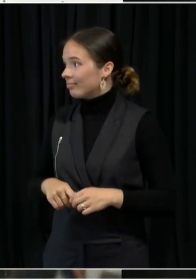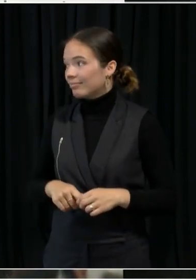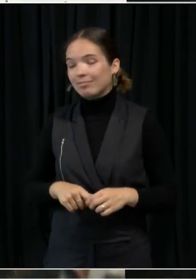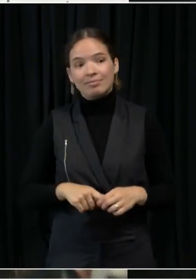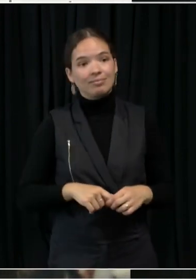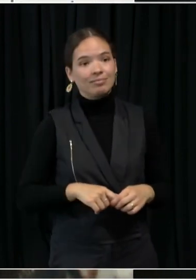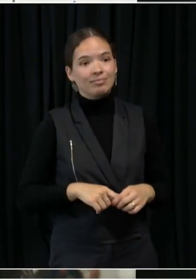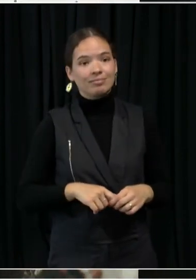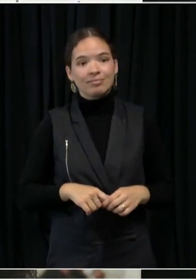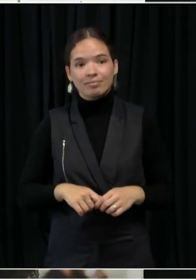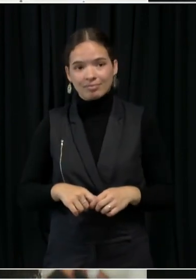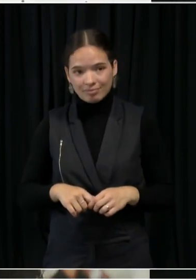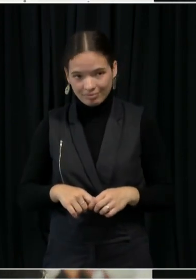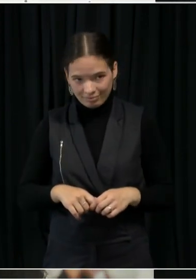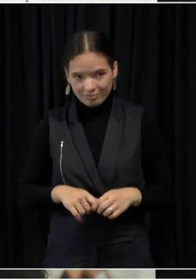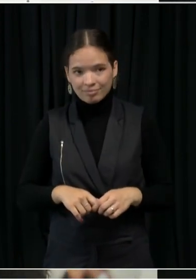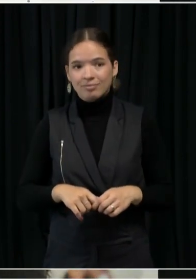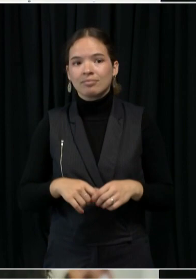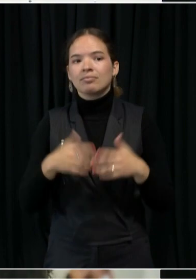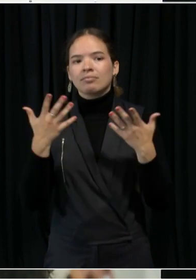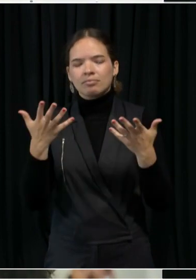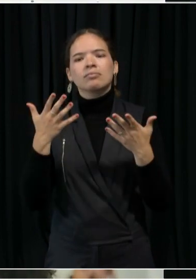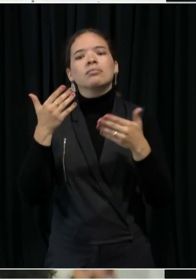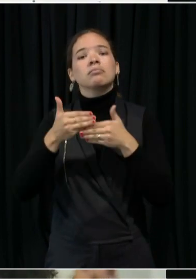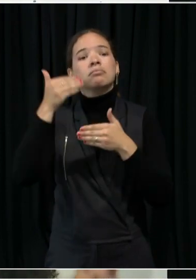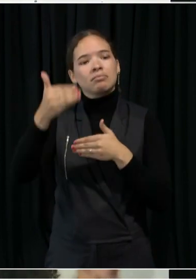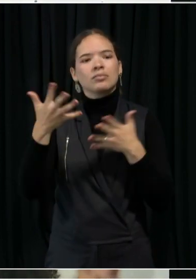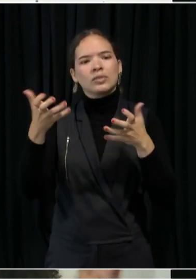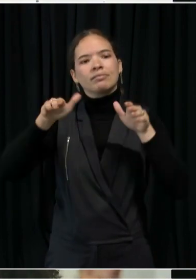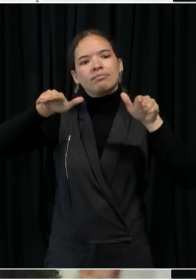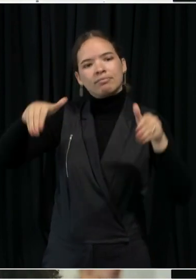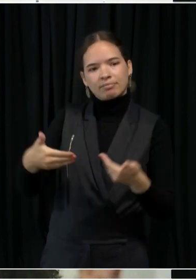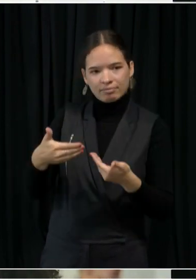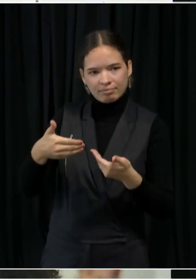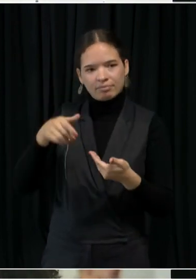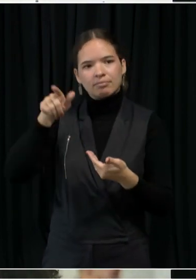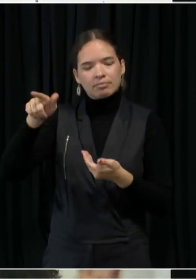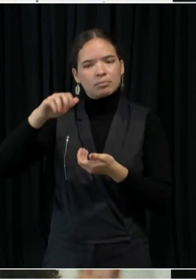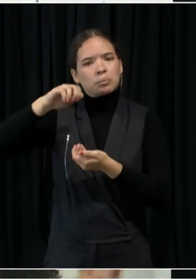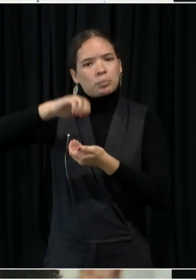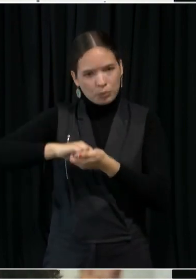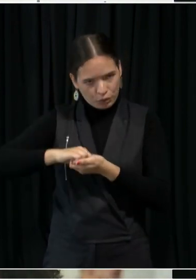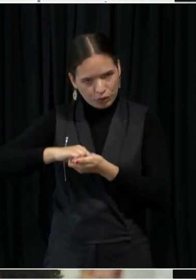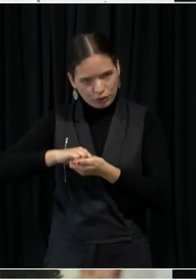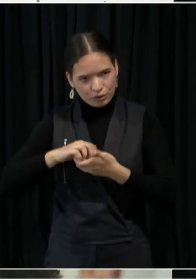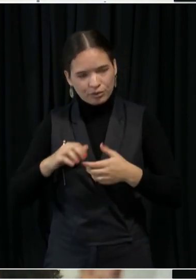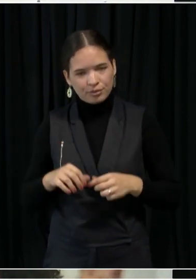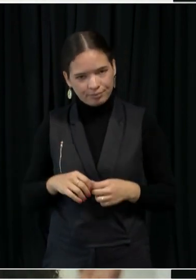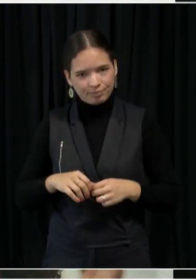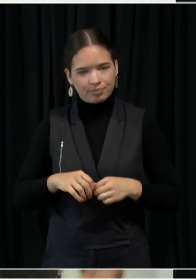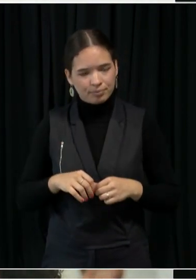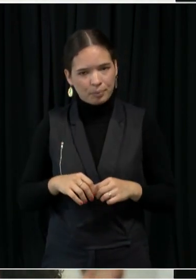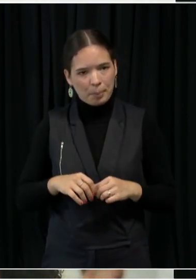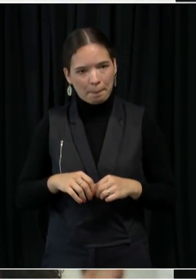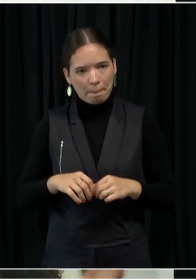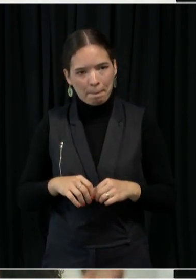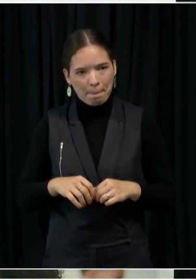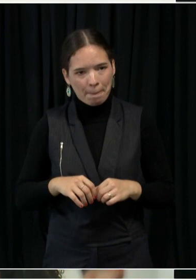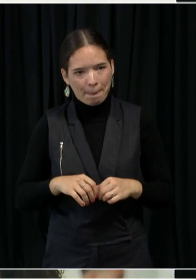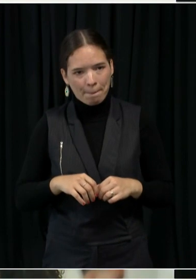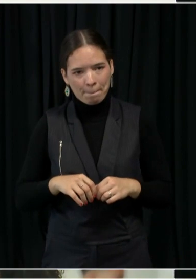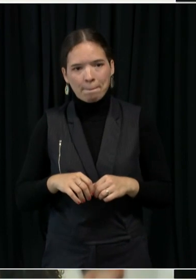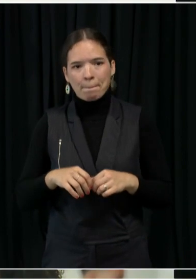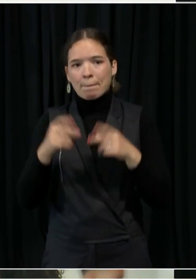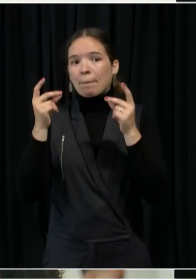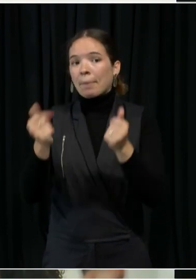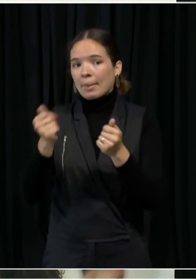And next, I want to introduce our partners in this work in the urgent care and also our new